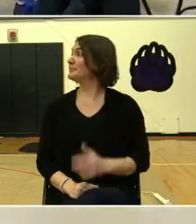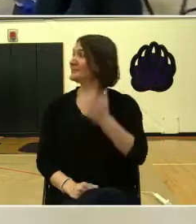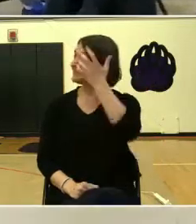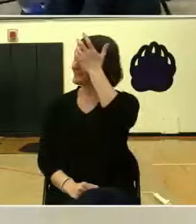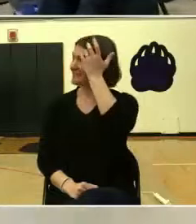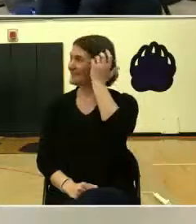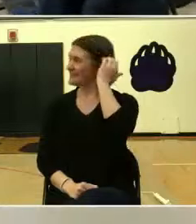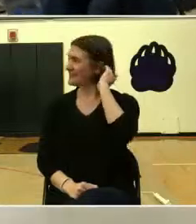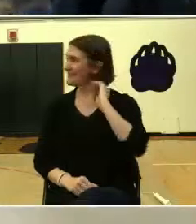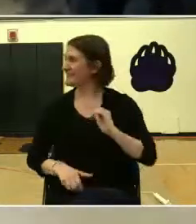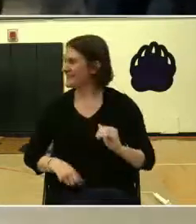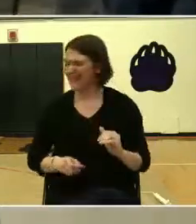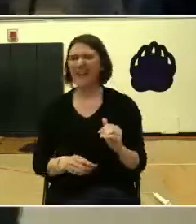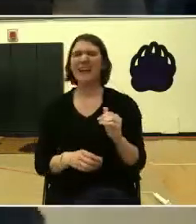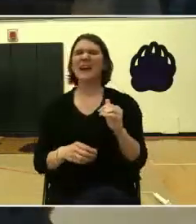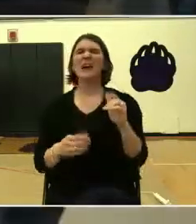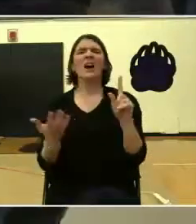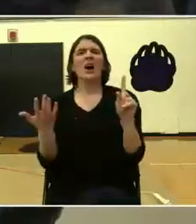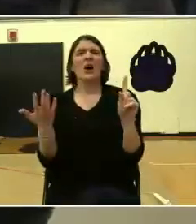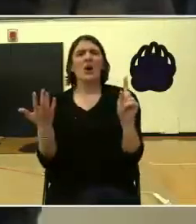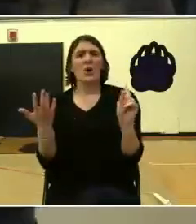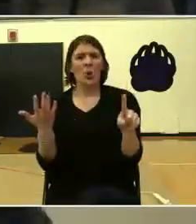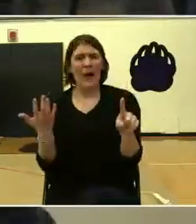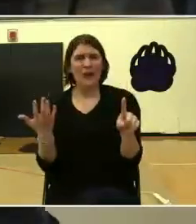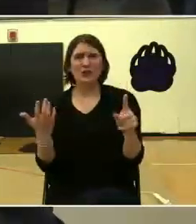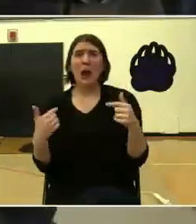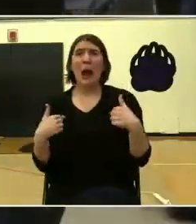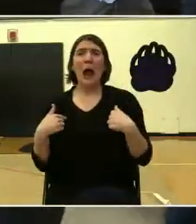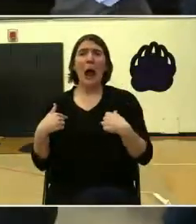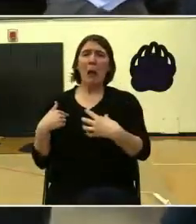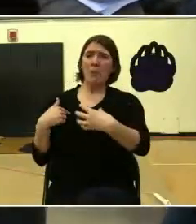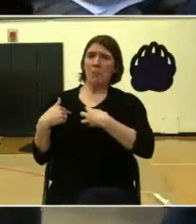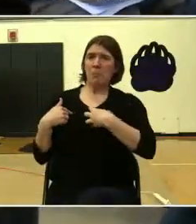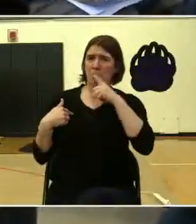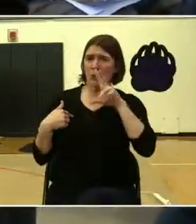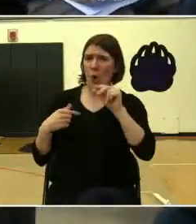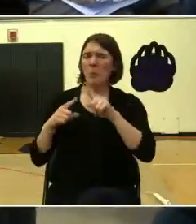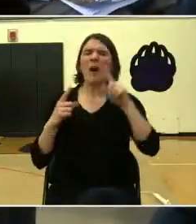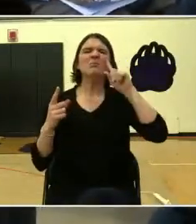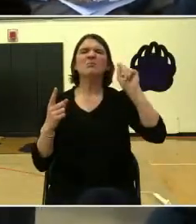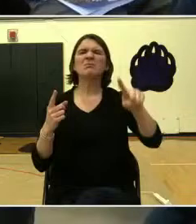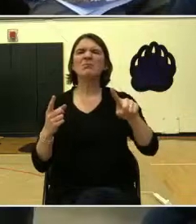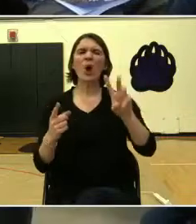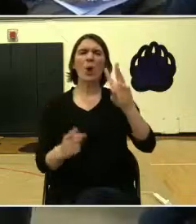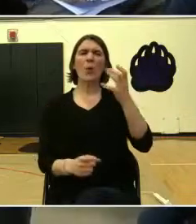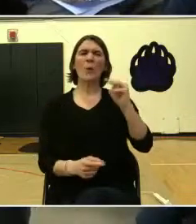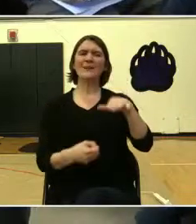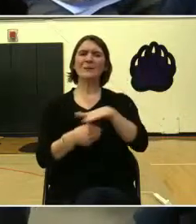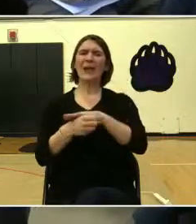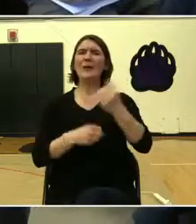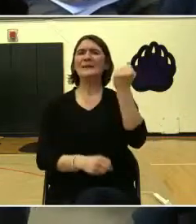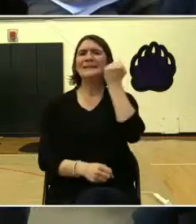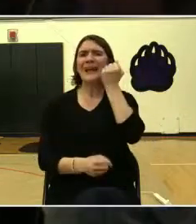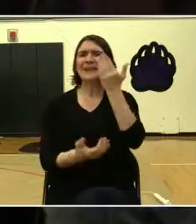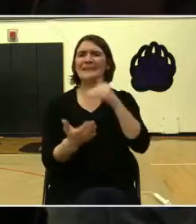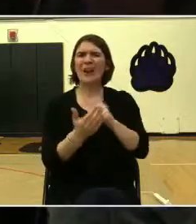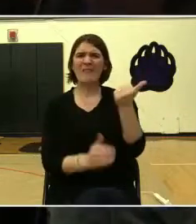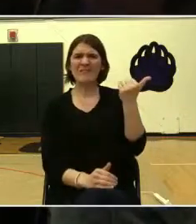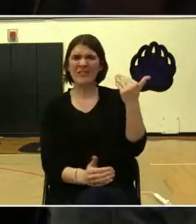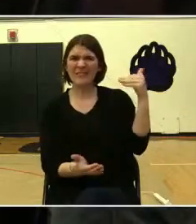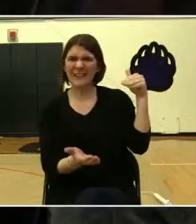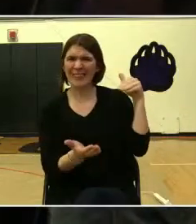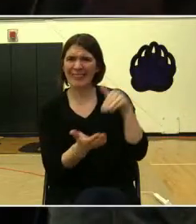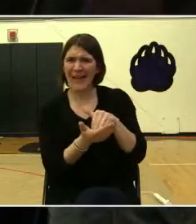Morton this is just a question I'm not opposed to it but I noted that Windham County Dental Center is getting